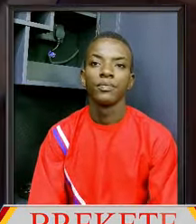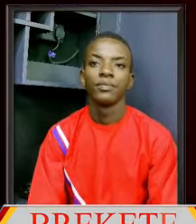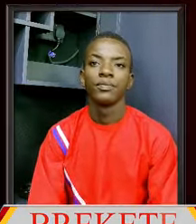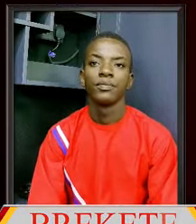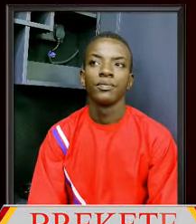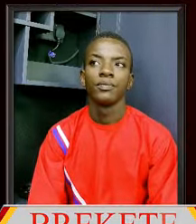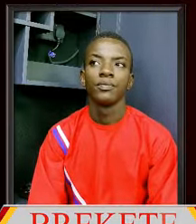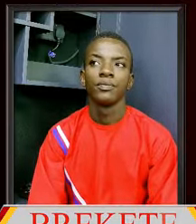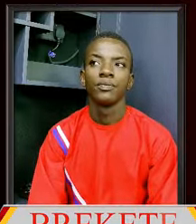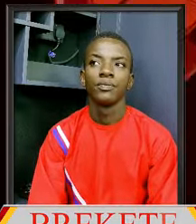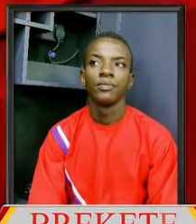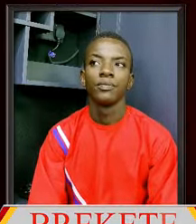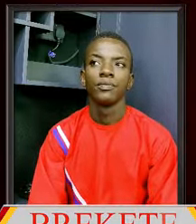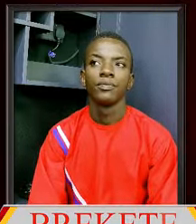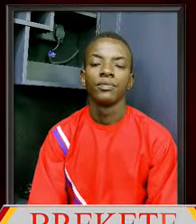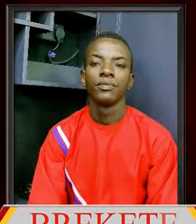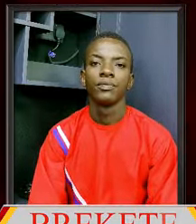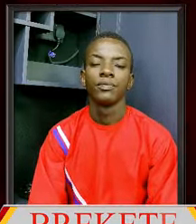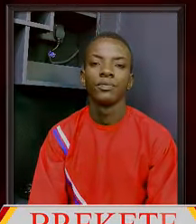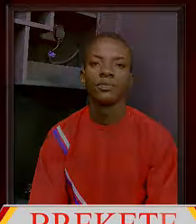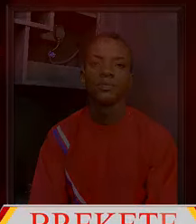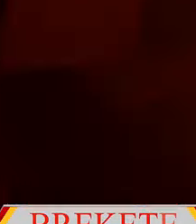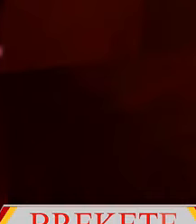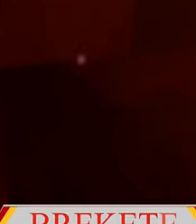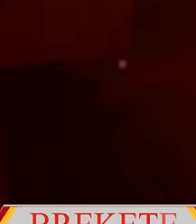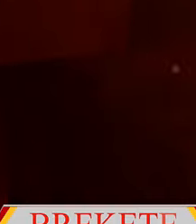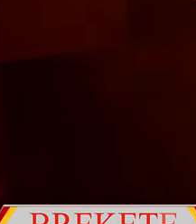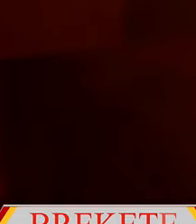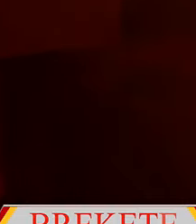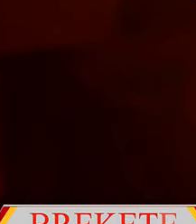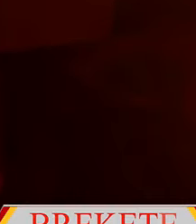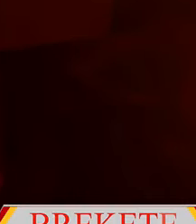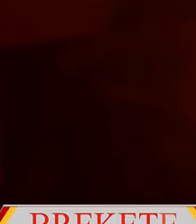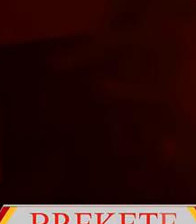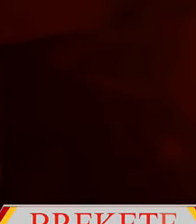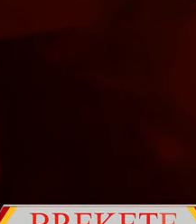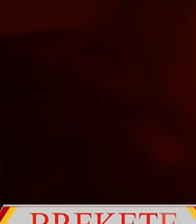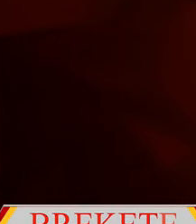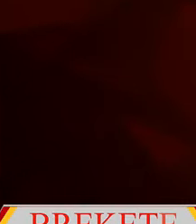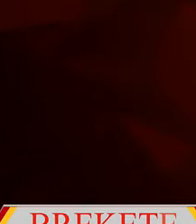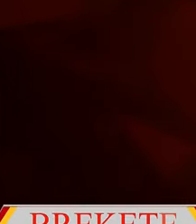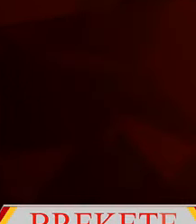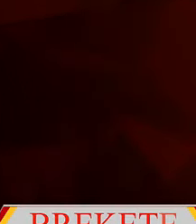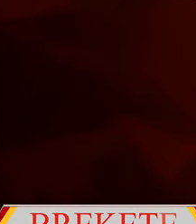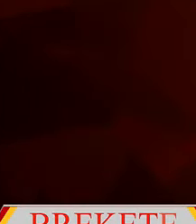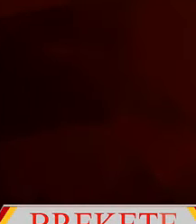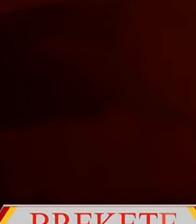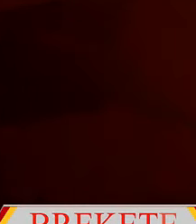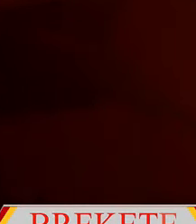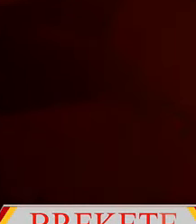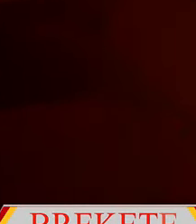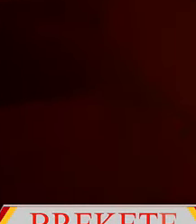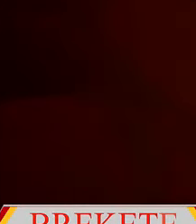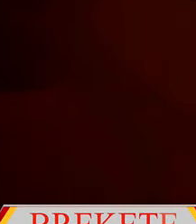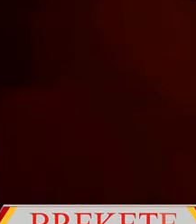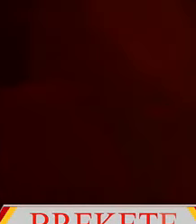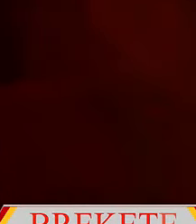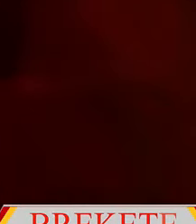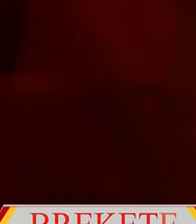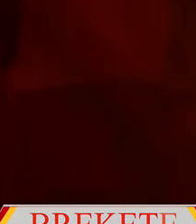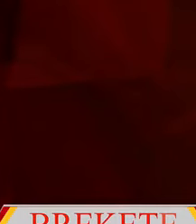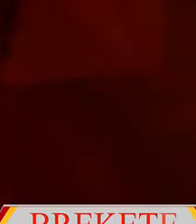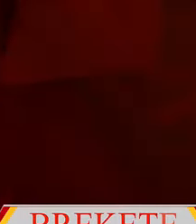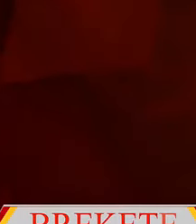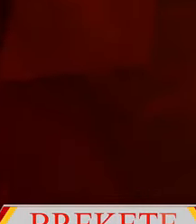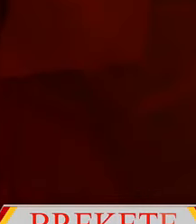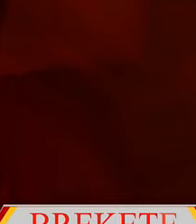On behalf of the Senate, management and staff of the National Open University of Nigeria, the Vice Chancellor, Professor Olufemi Peters, cordially invites the general public to the 13th